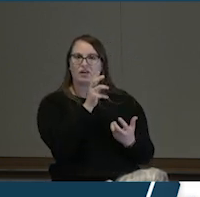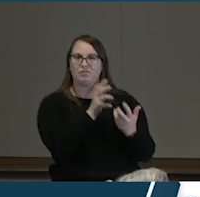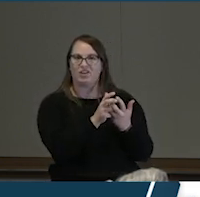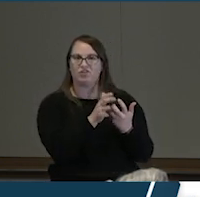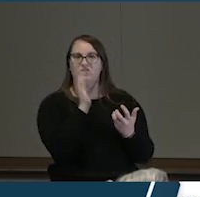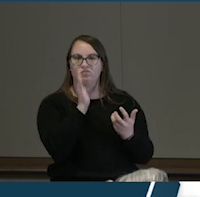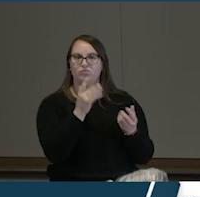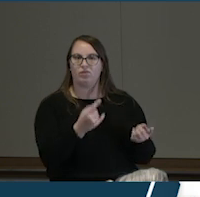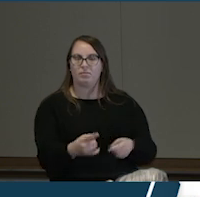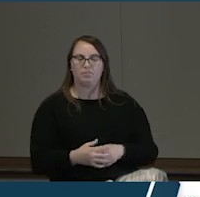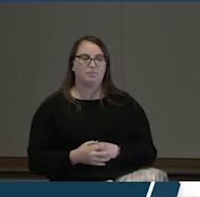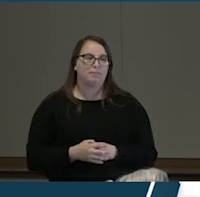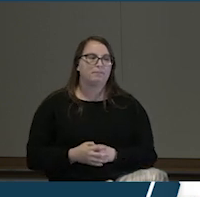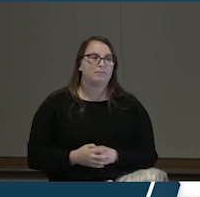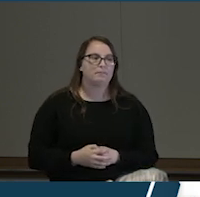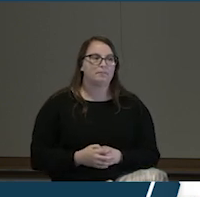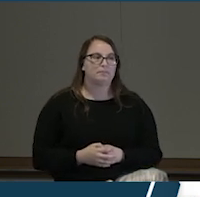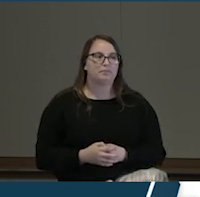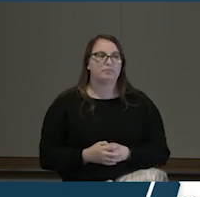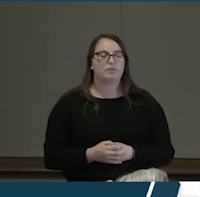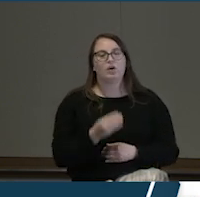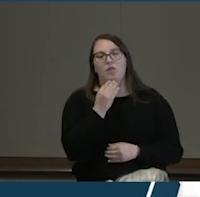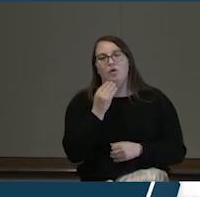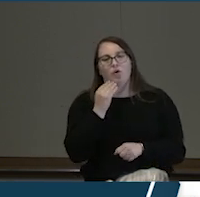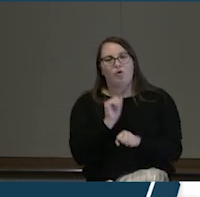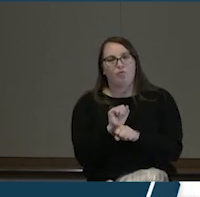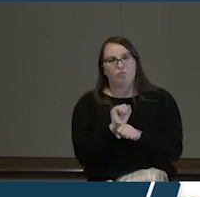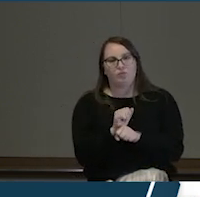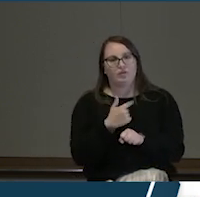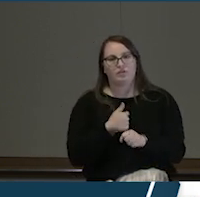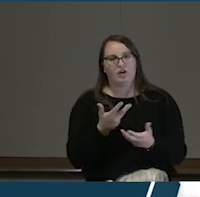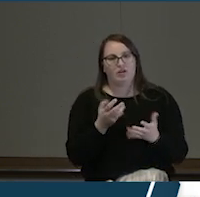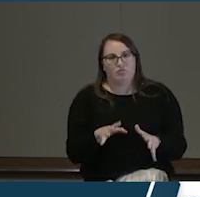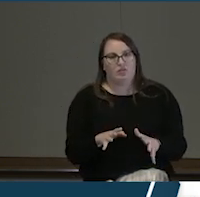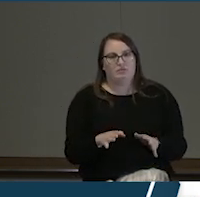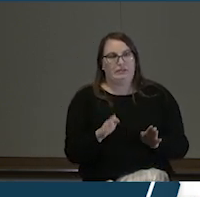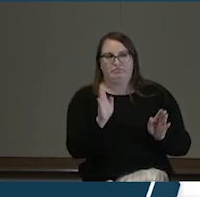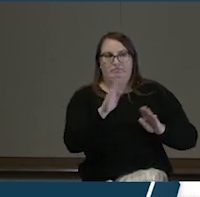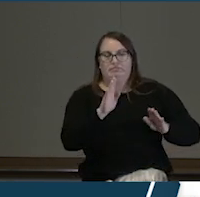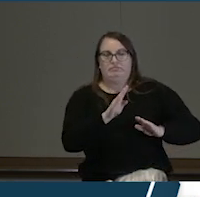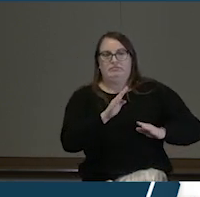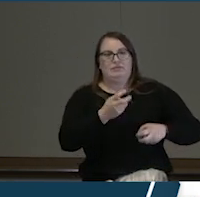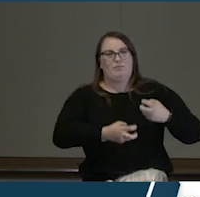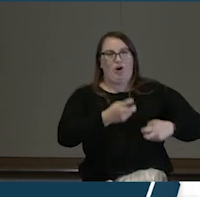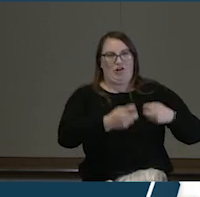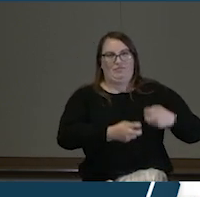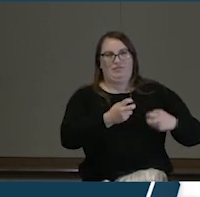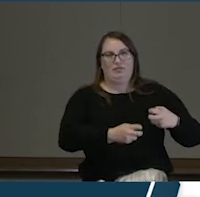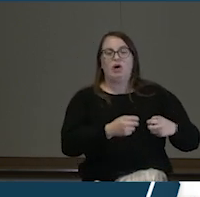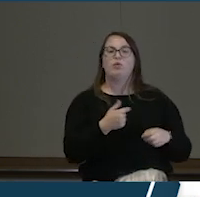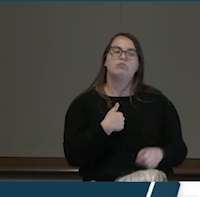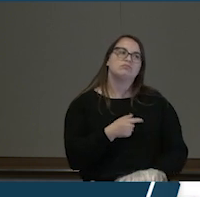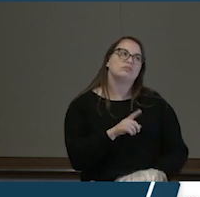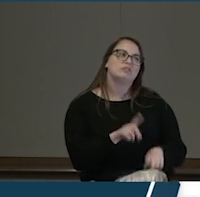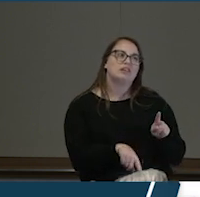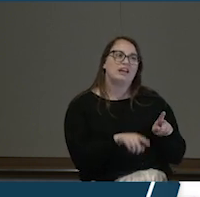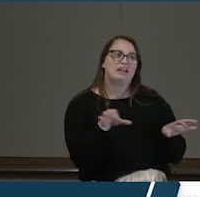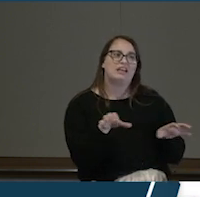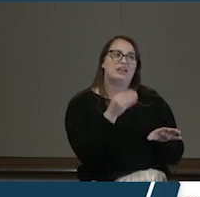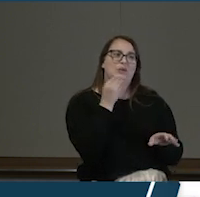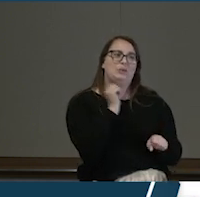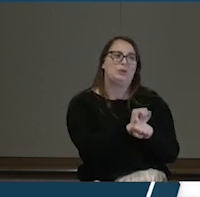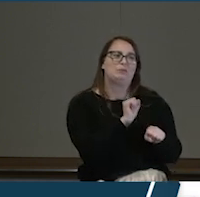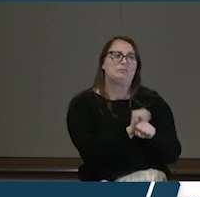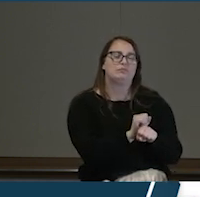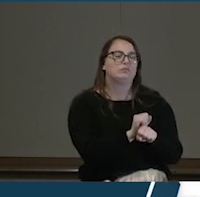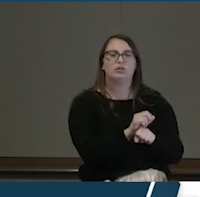that will be your accommodation. So I don't want to be the homework shouldn't be a thing. It shouldn't be like something, oh, I can't do the homework. It's fine. We will